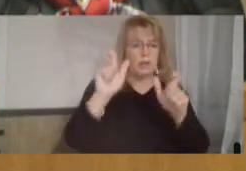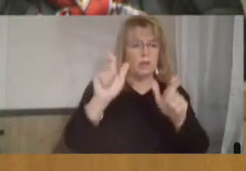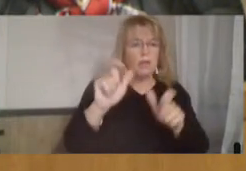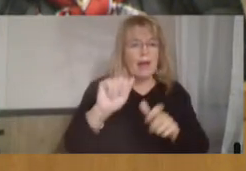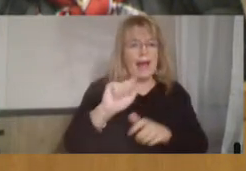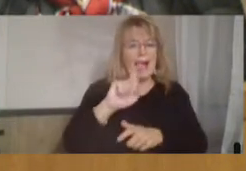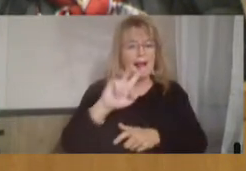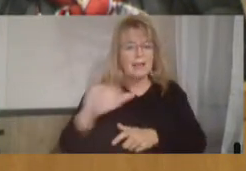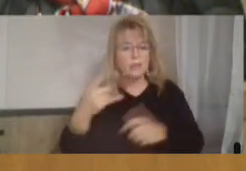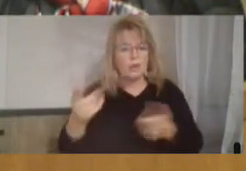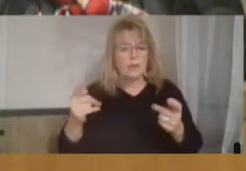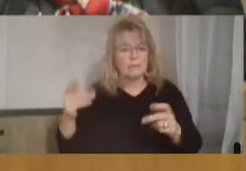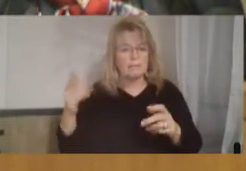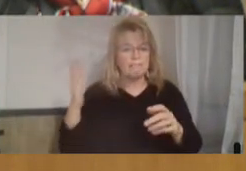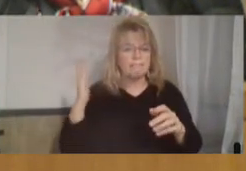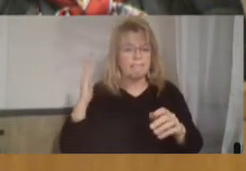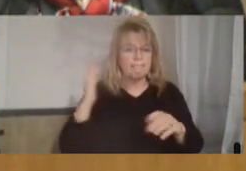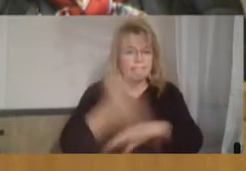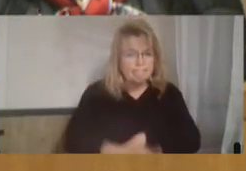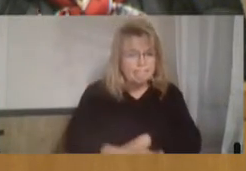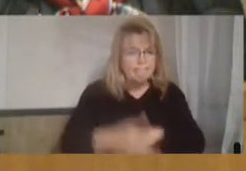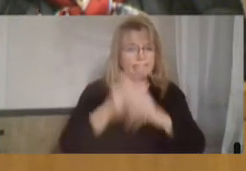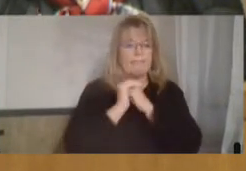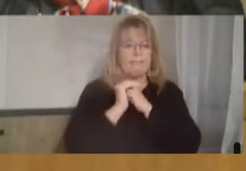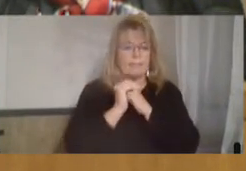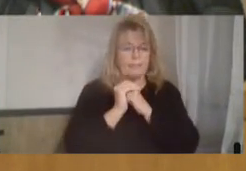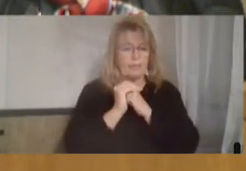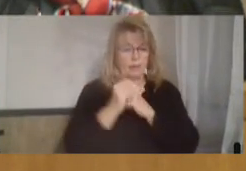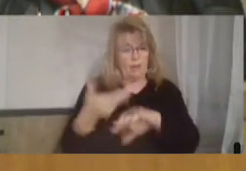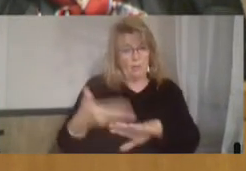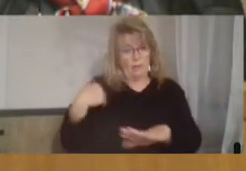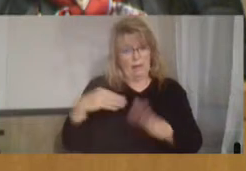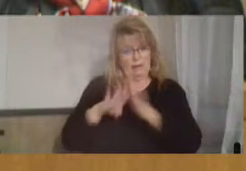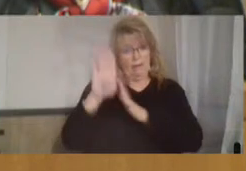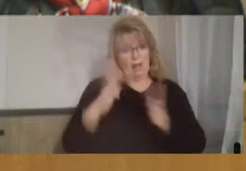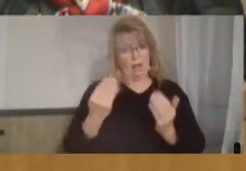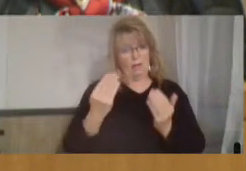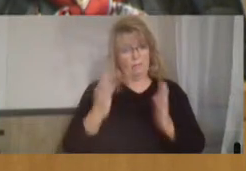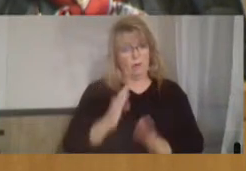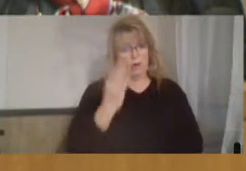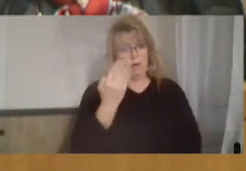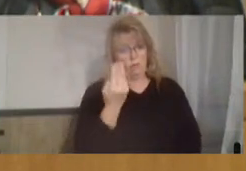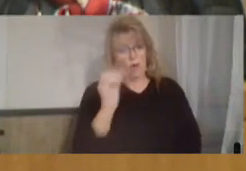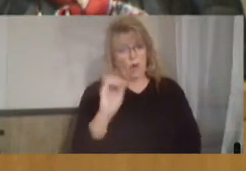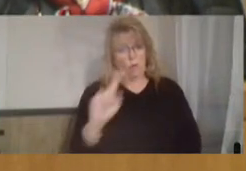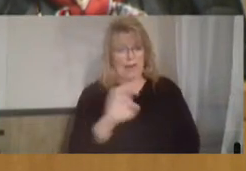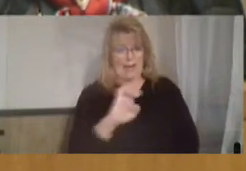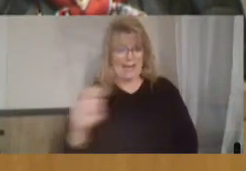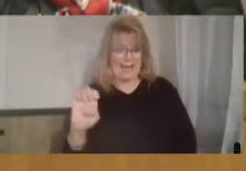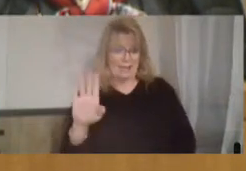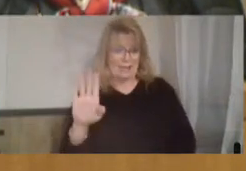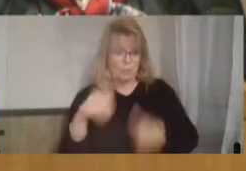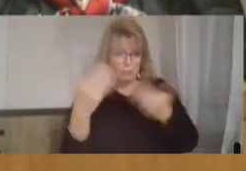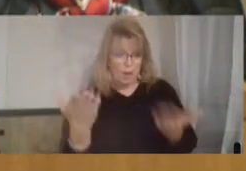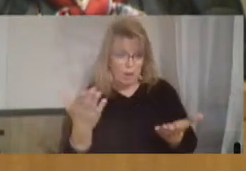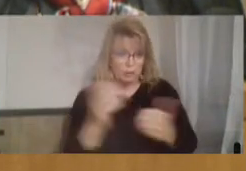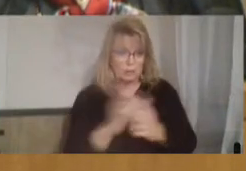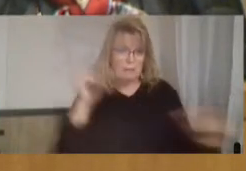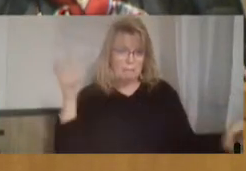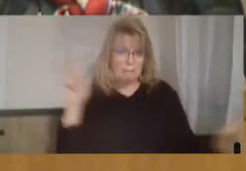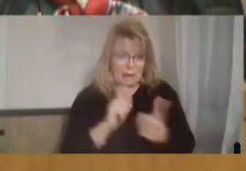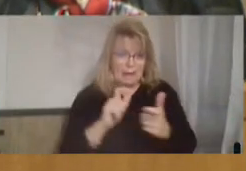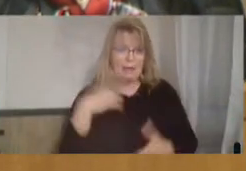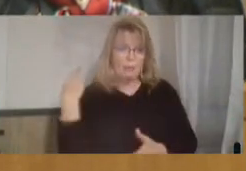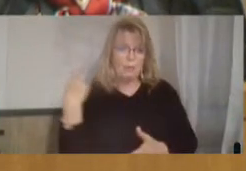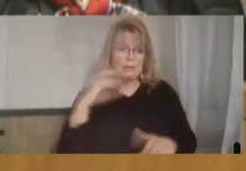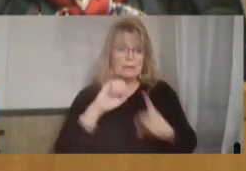across. Previously, the developers of 1401 East proposed to mitigate the risky situation by